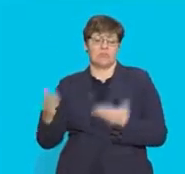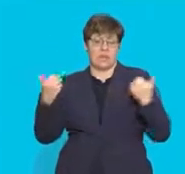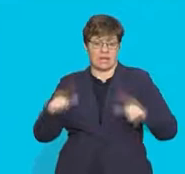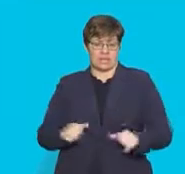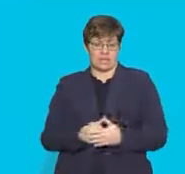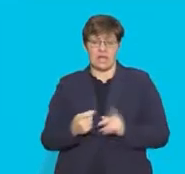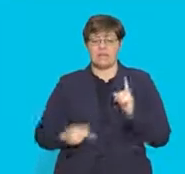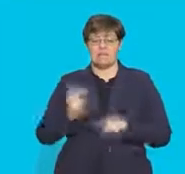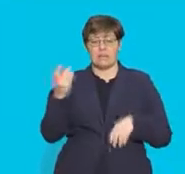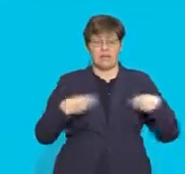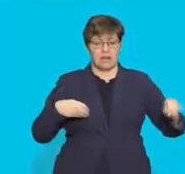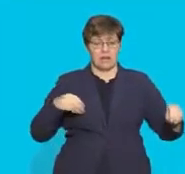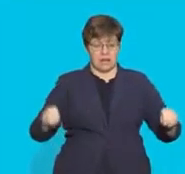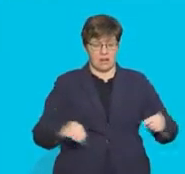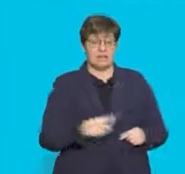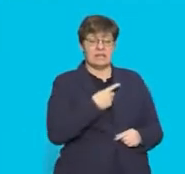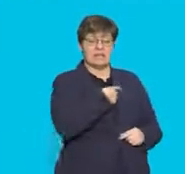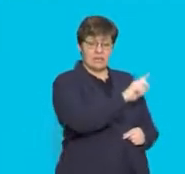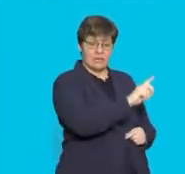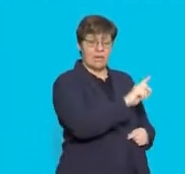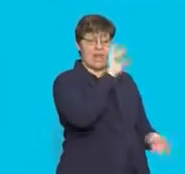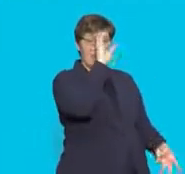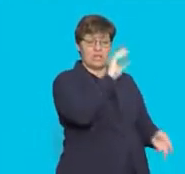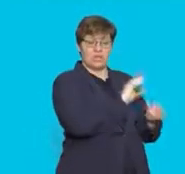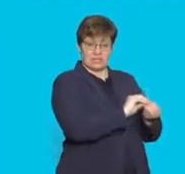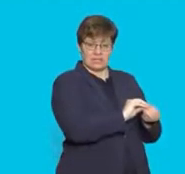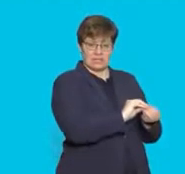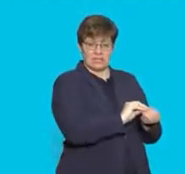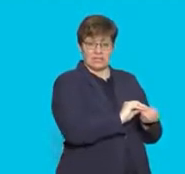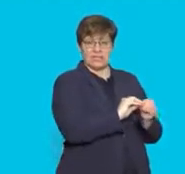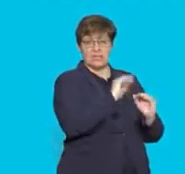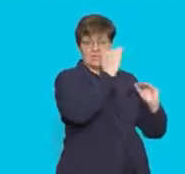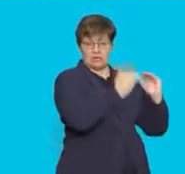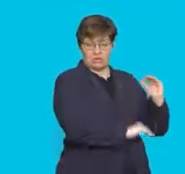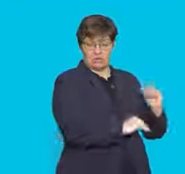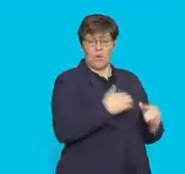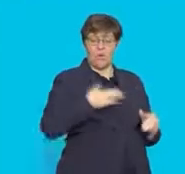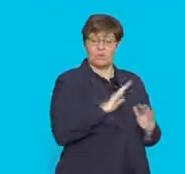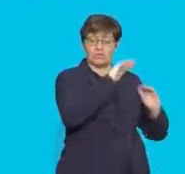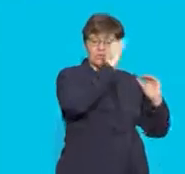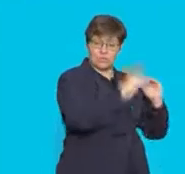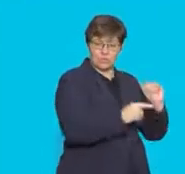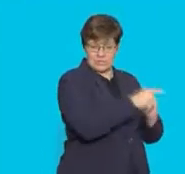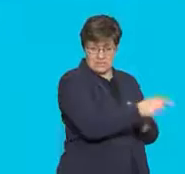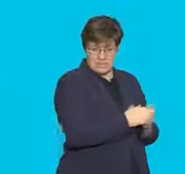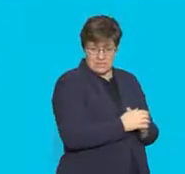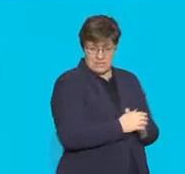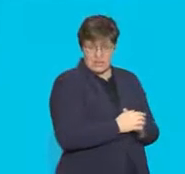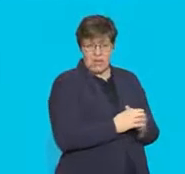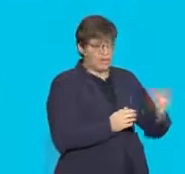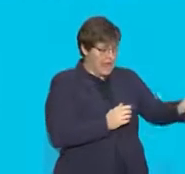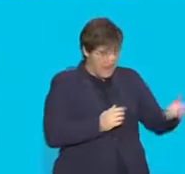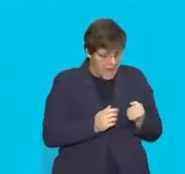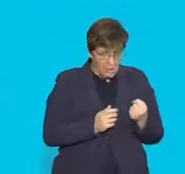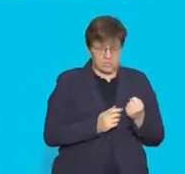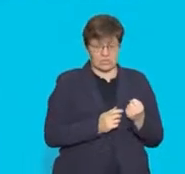What's my double entry? Debit accumulated depreciation. You want to reduce the accumulated depreciation. You want to take it